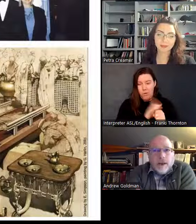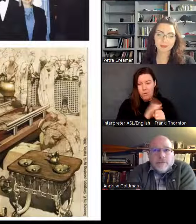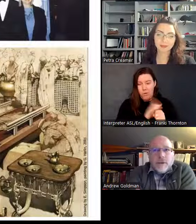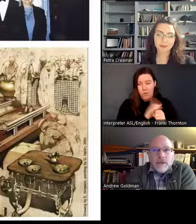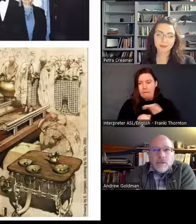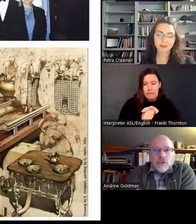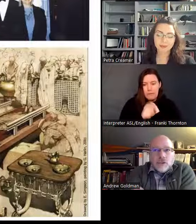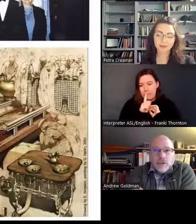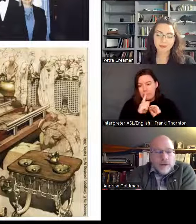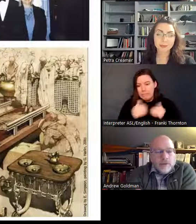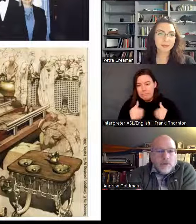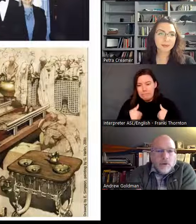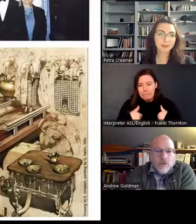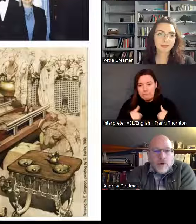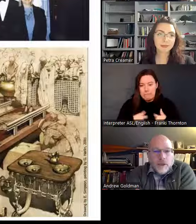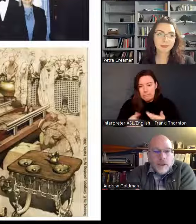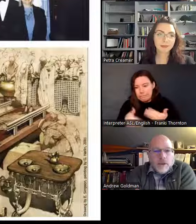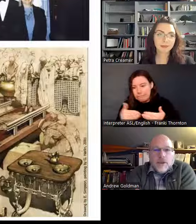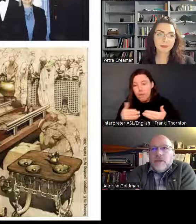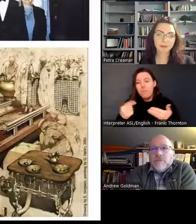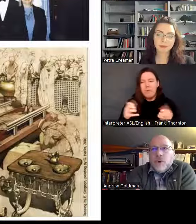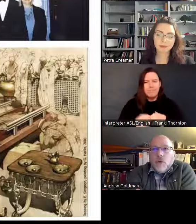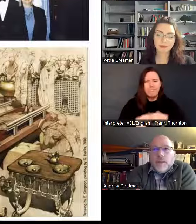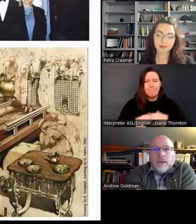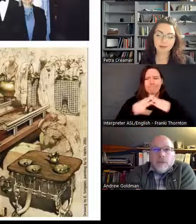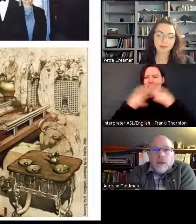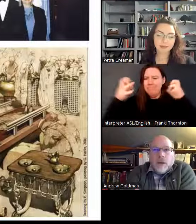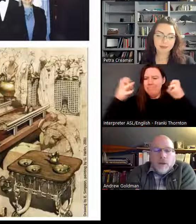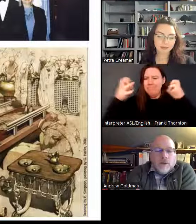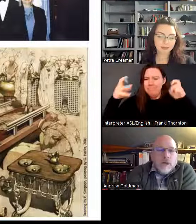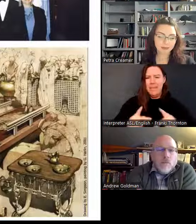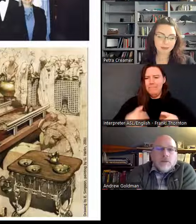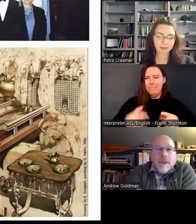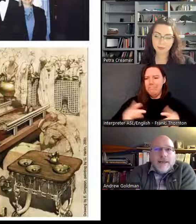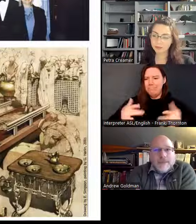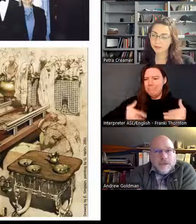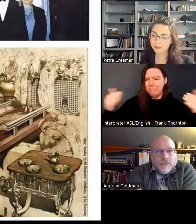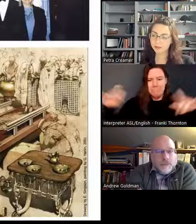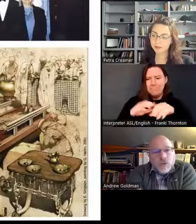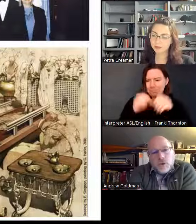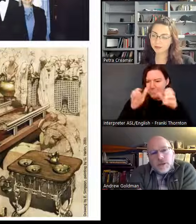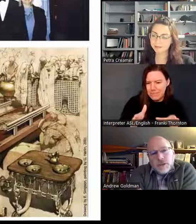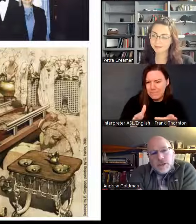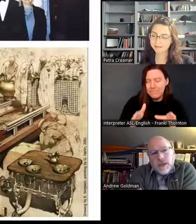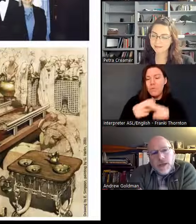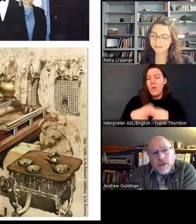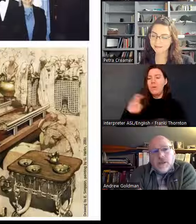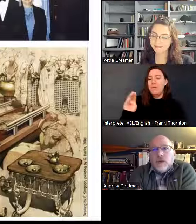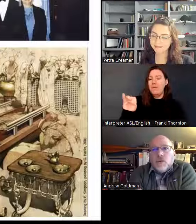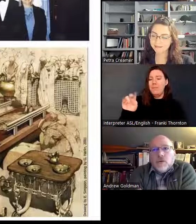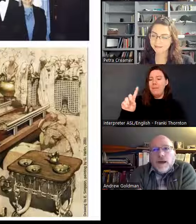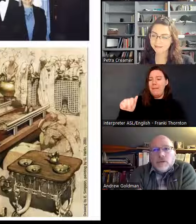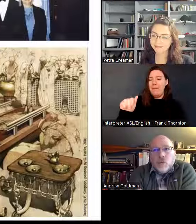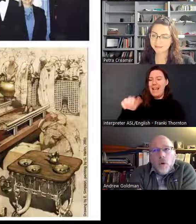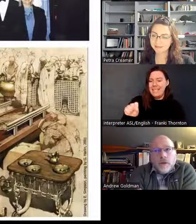to remind everybody that we're still around and that we're offering innovative programming. The theme was the Midas Dinner, which was initially held